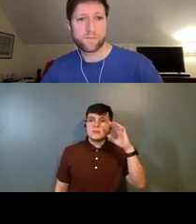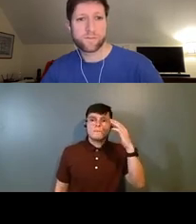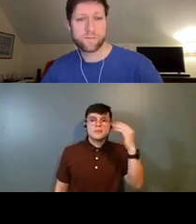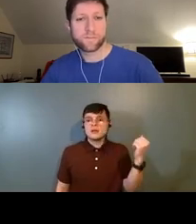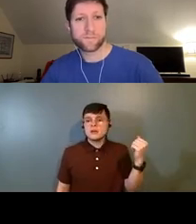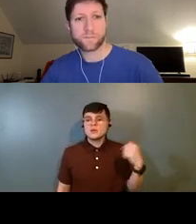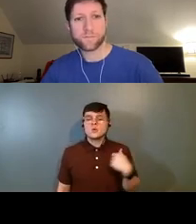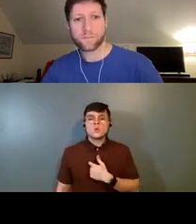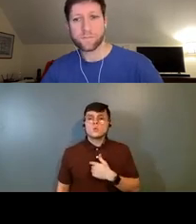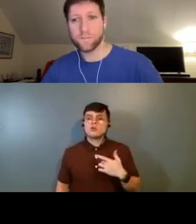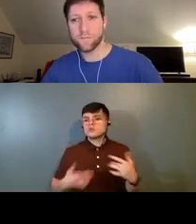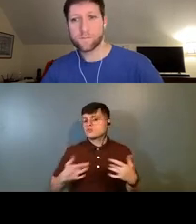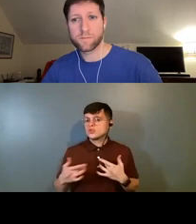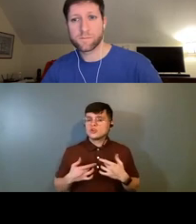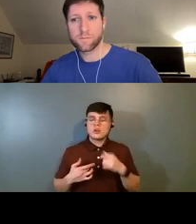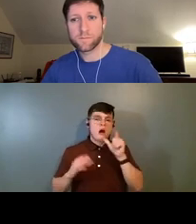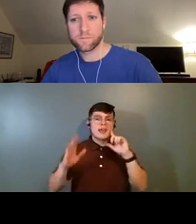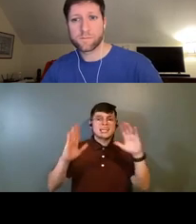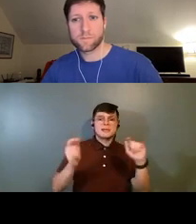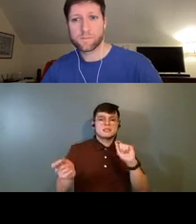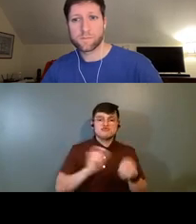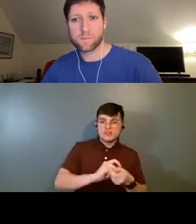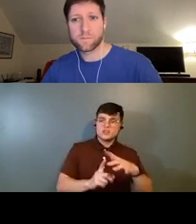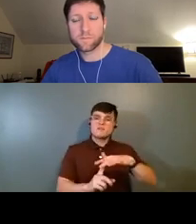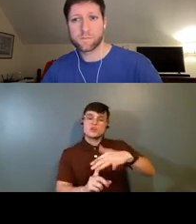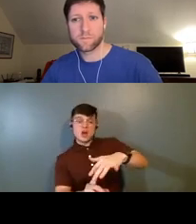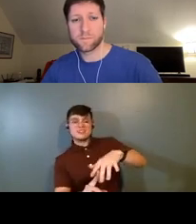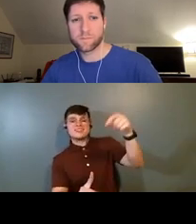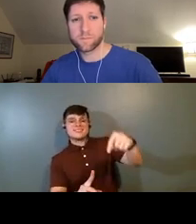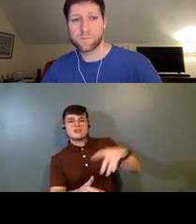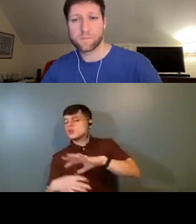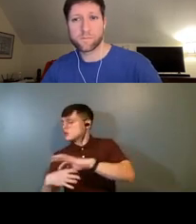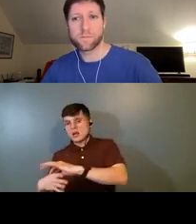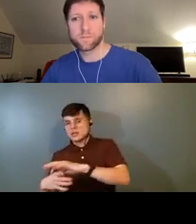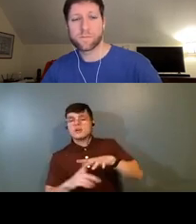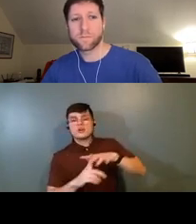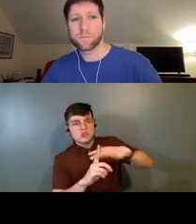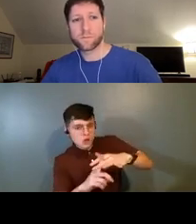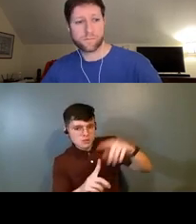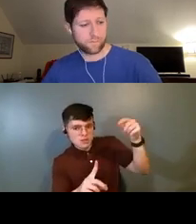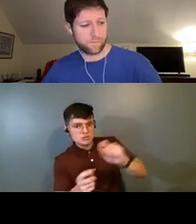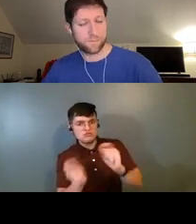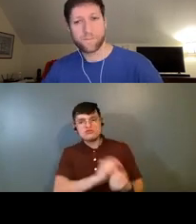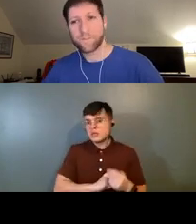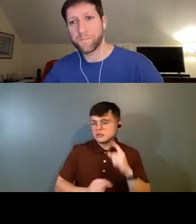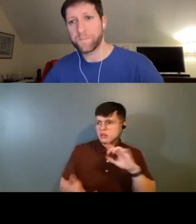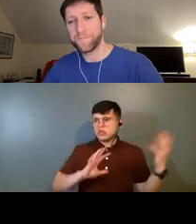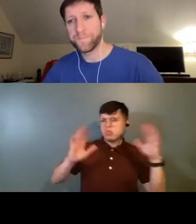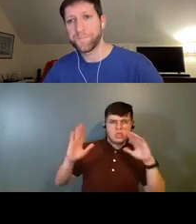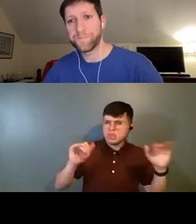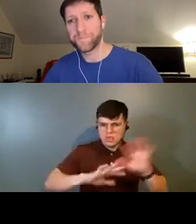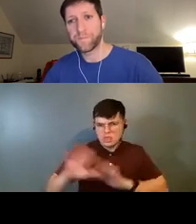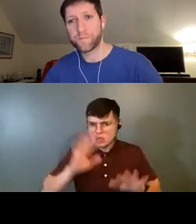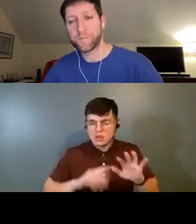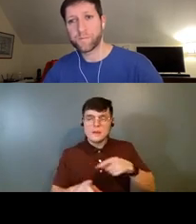Because we're worried about an unexpected change of context here. So I think, yeah, the whole main behavior of your plugin is